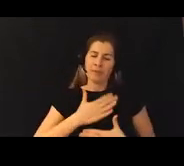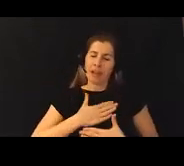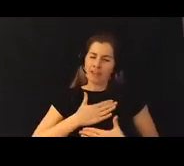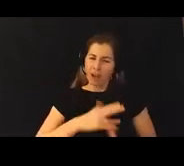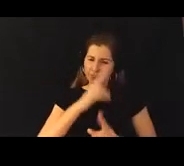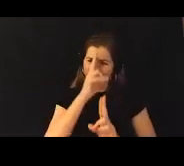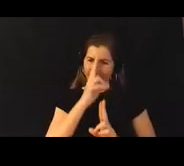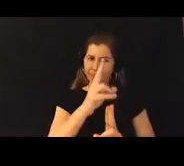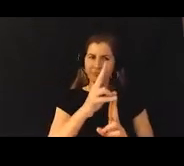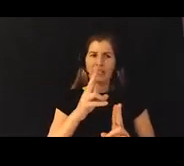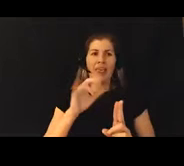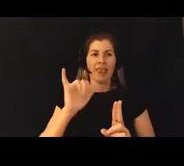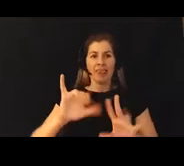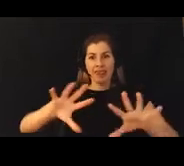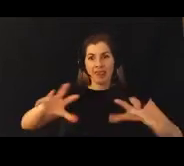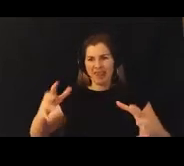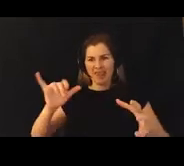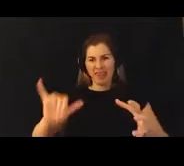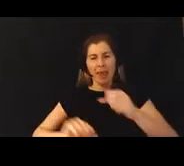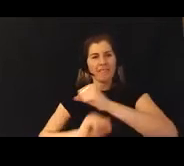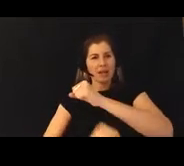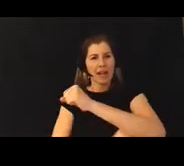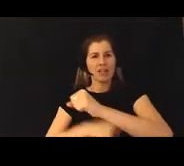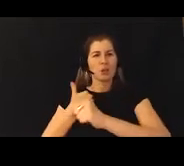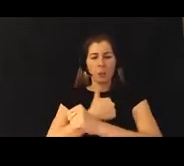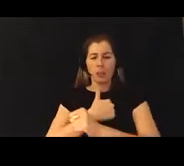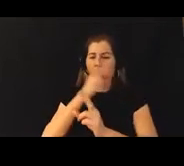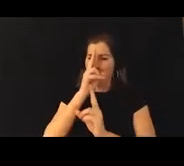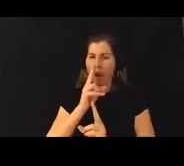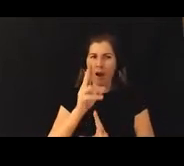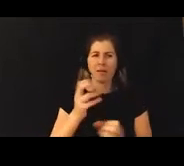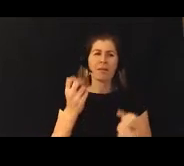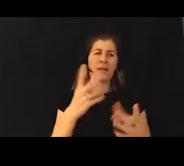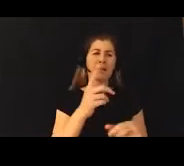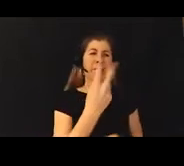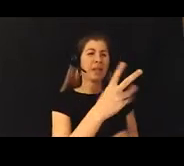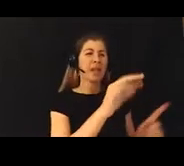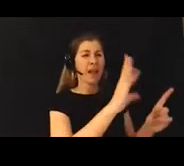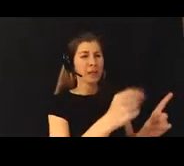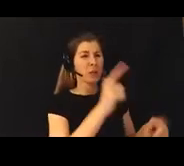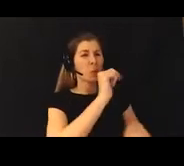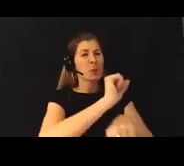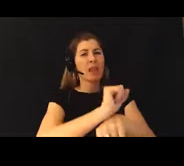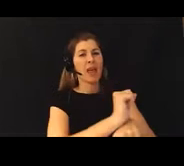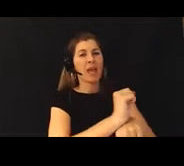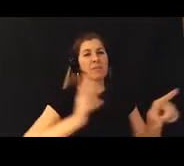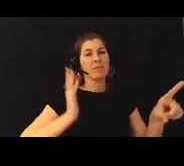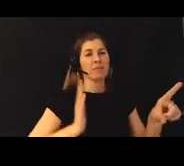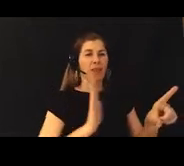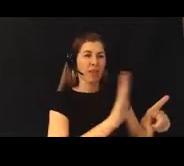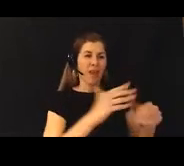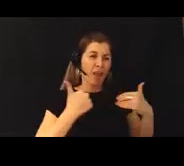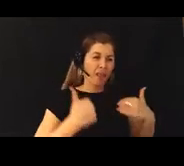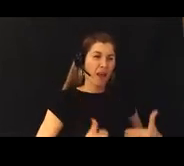standing on ancestral lands. We also honor the thousands of enslaved Africans whose lives were physically and